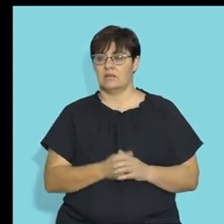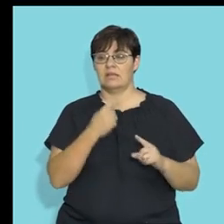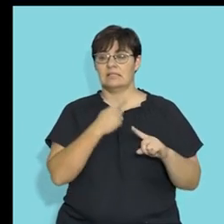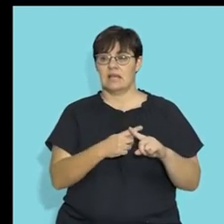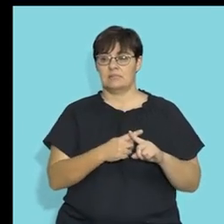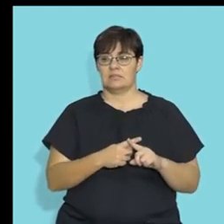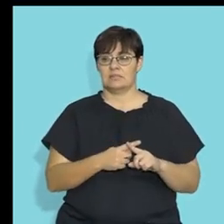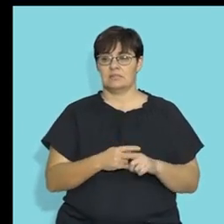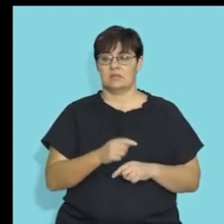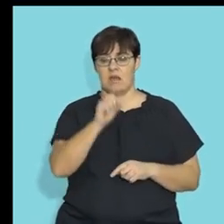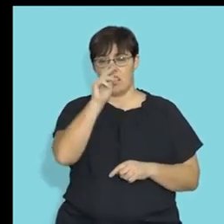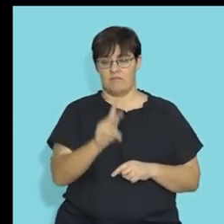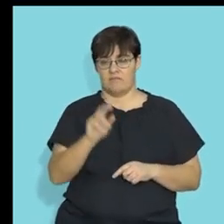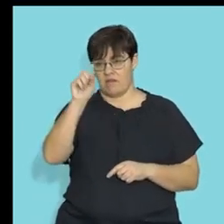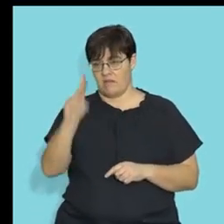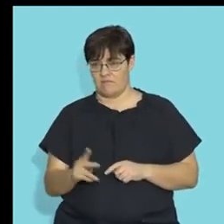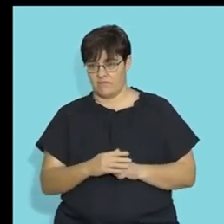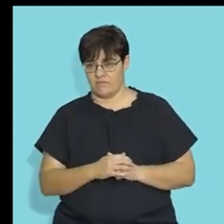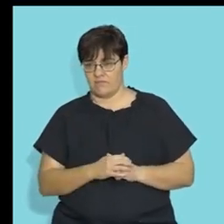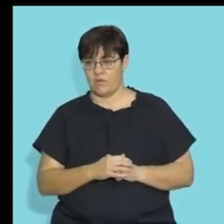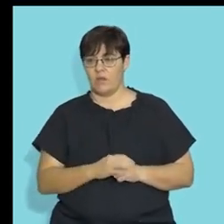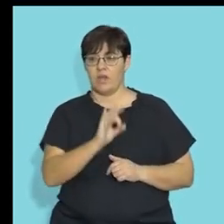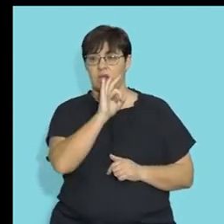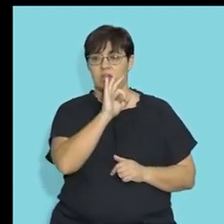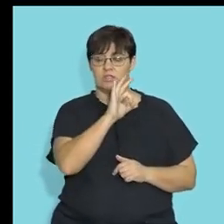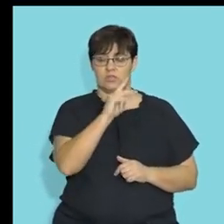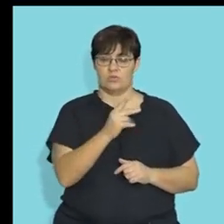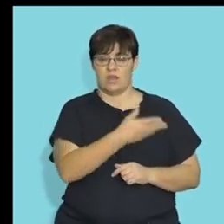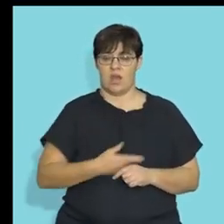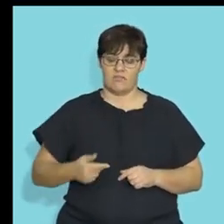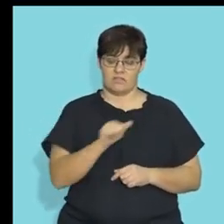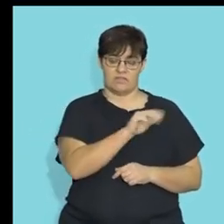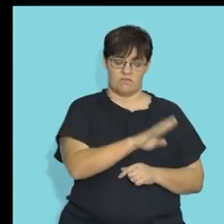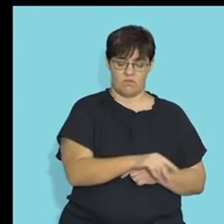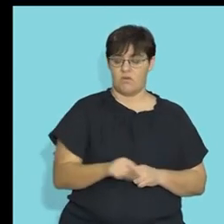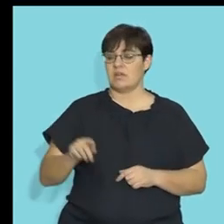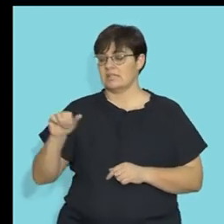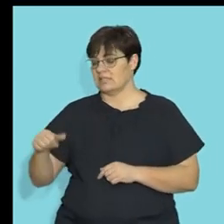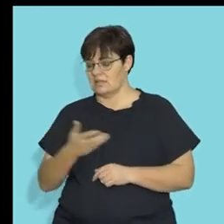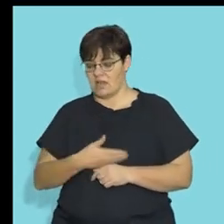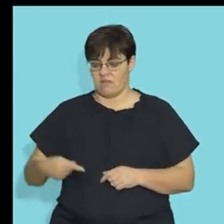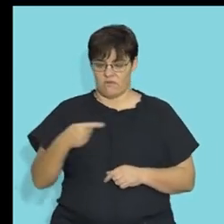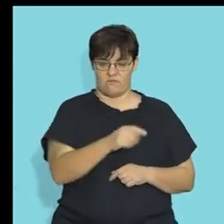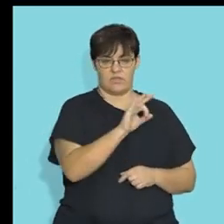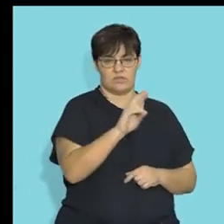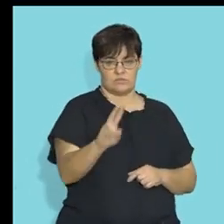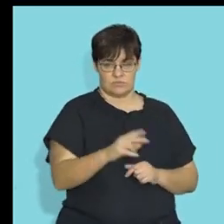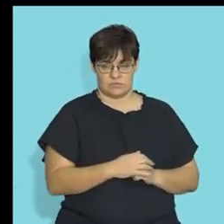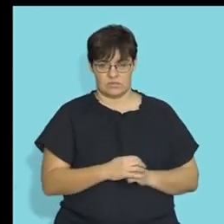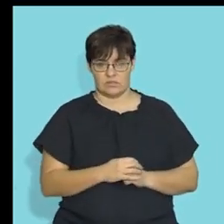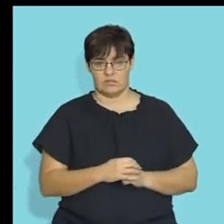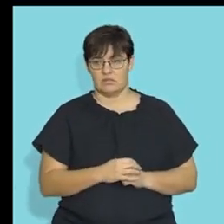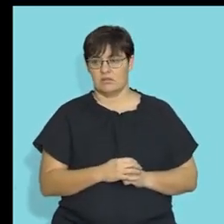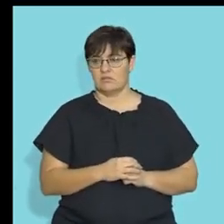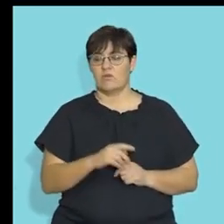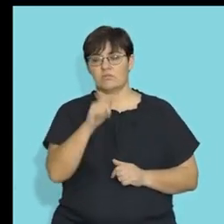with me, that I have times by a half. Because 32 is half of 64 and 16 is half